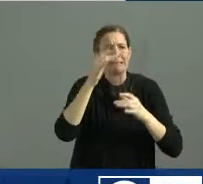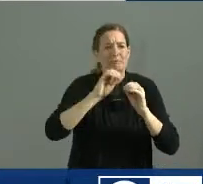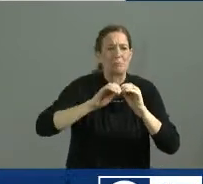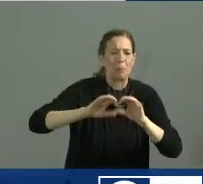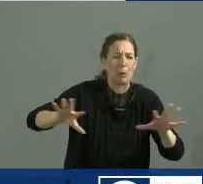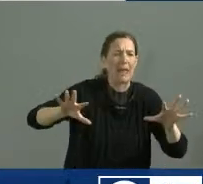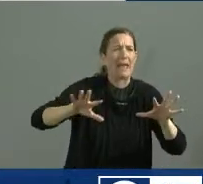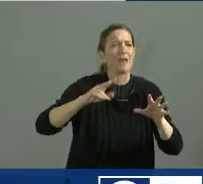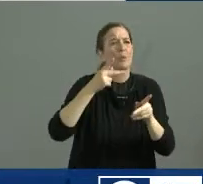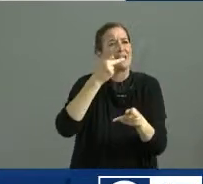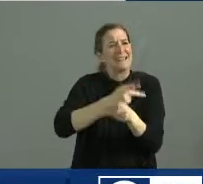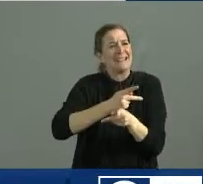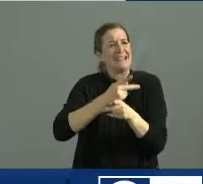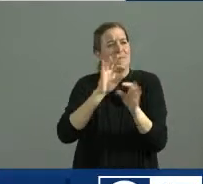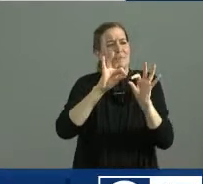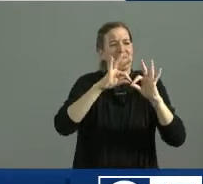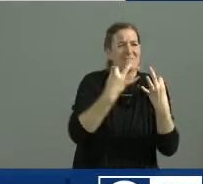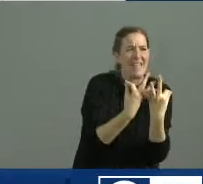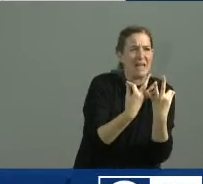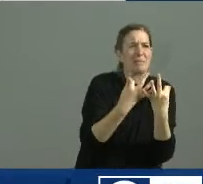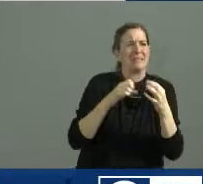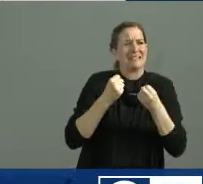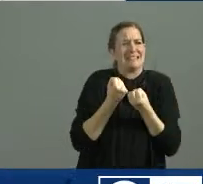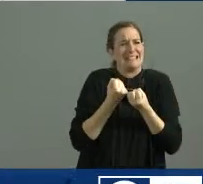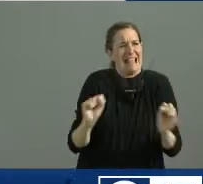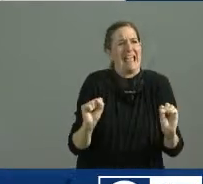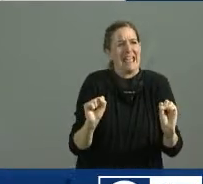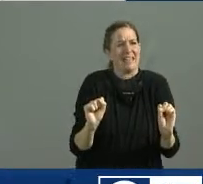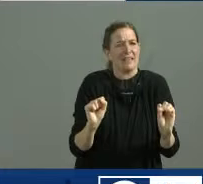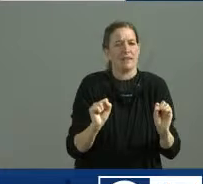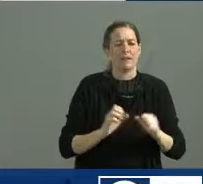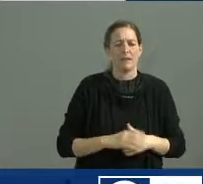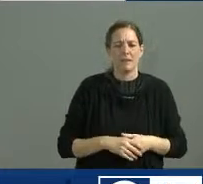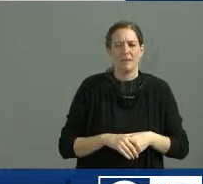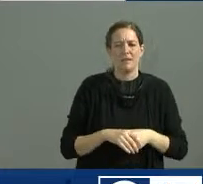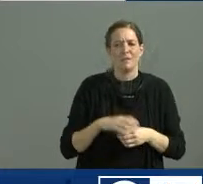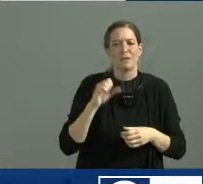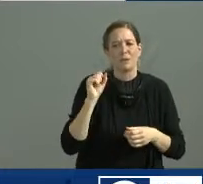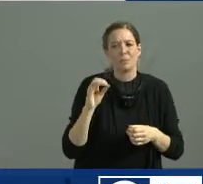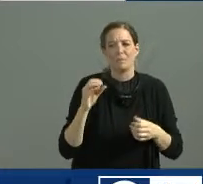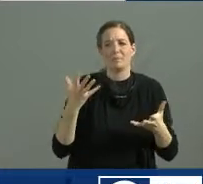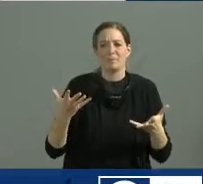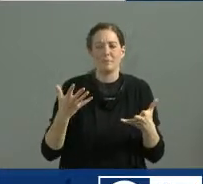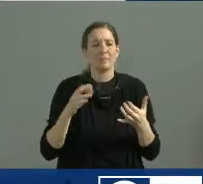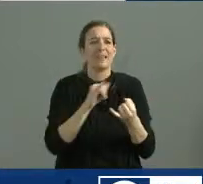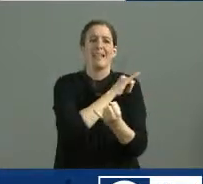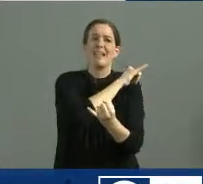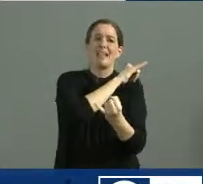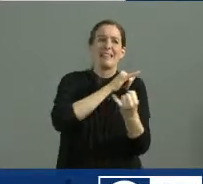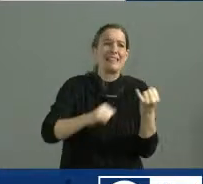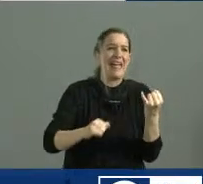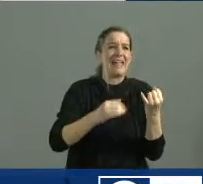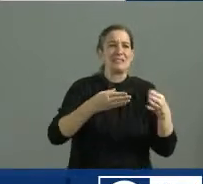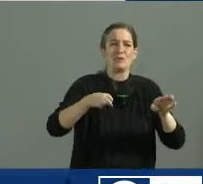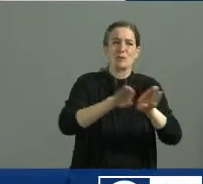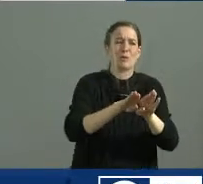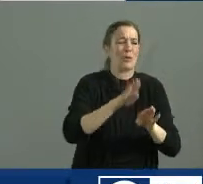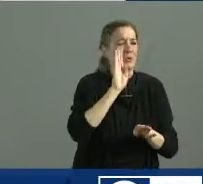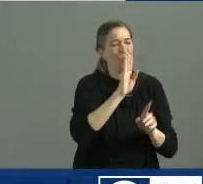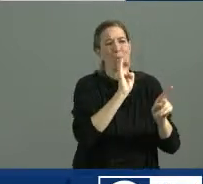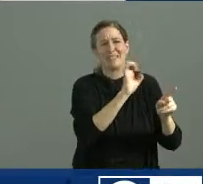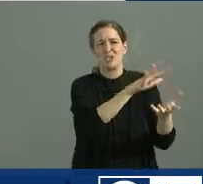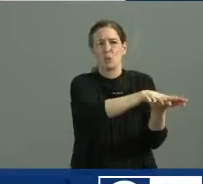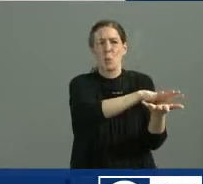safe. Ultimately, the last thing that should close down are our schools. Like, they provide so many